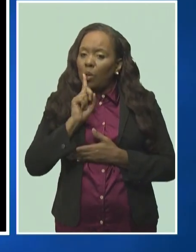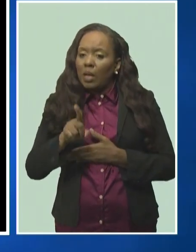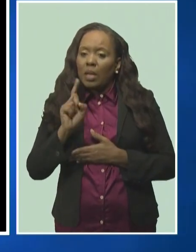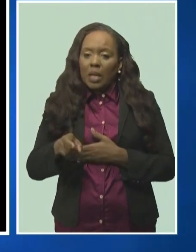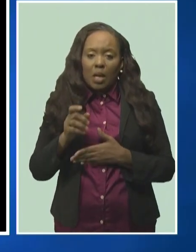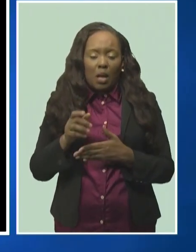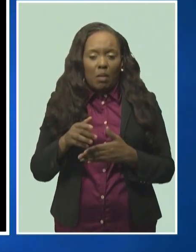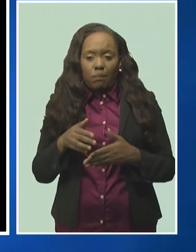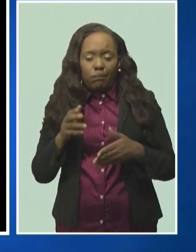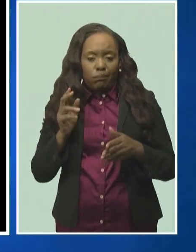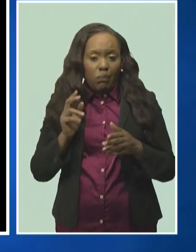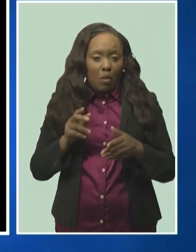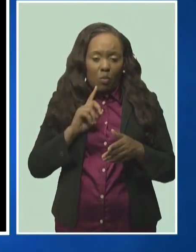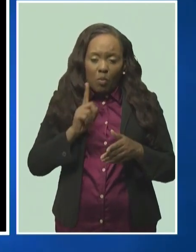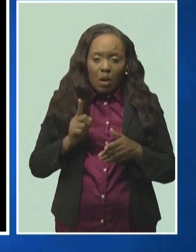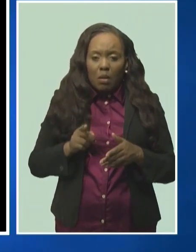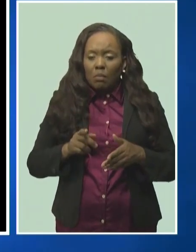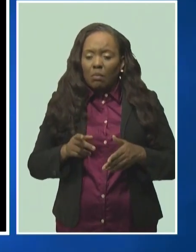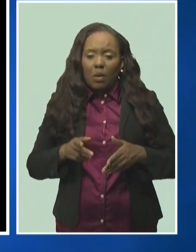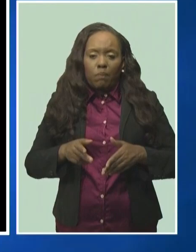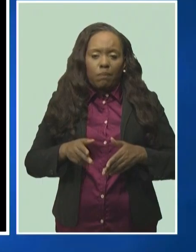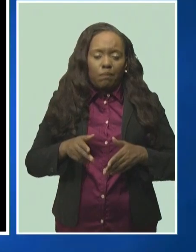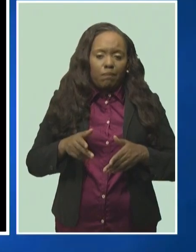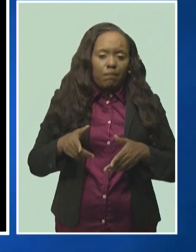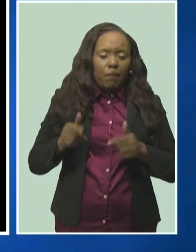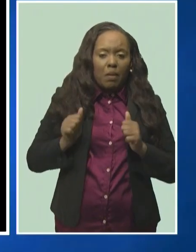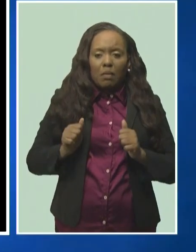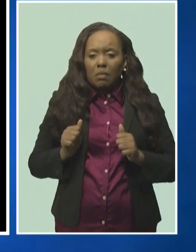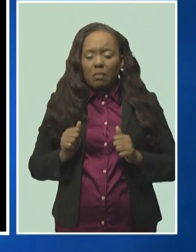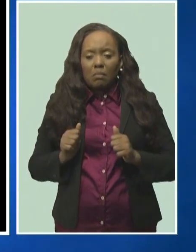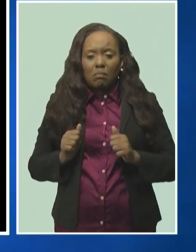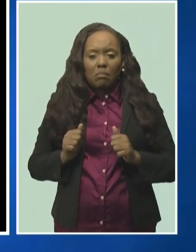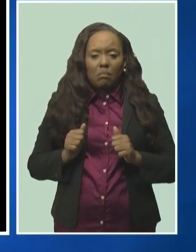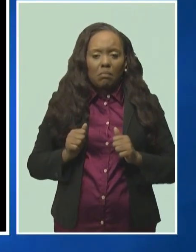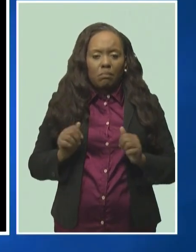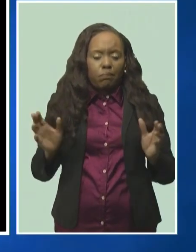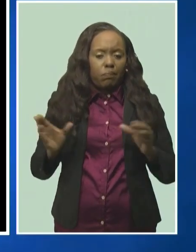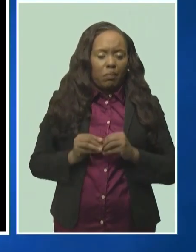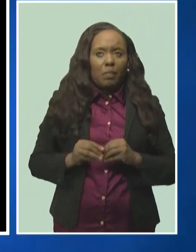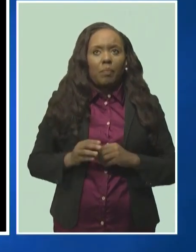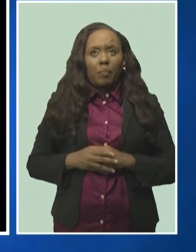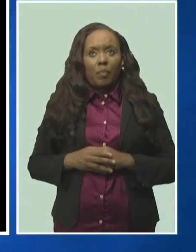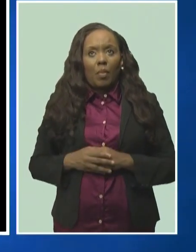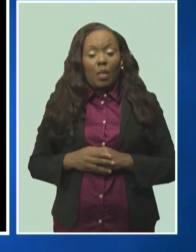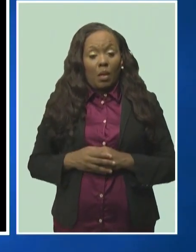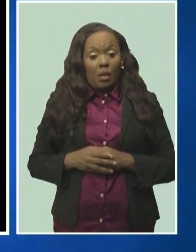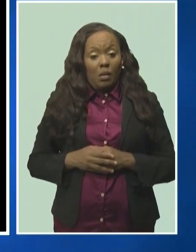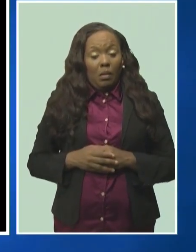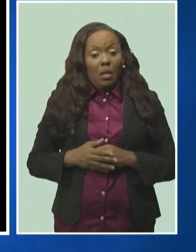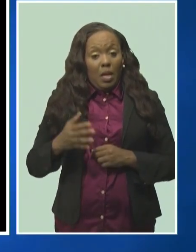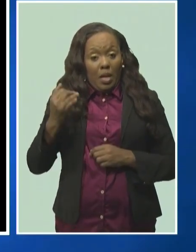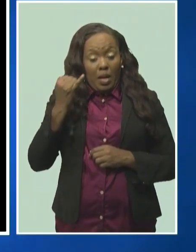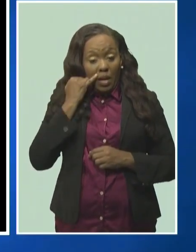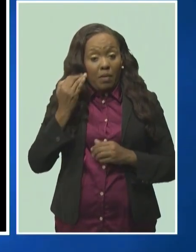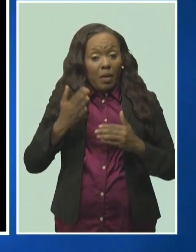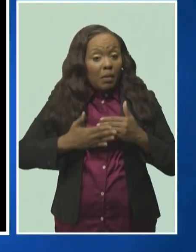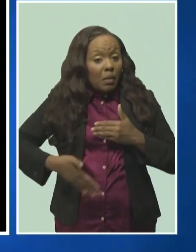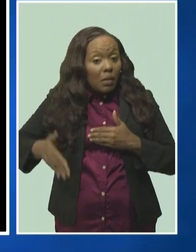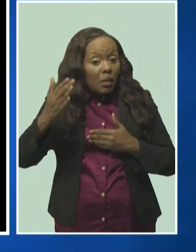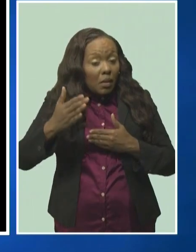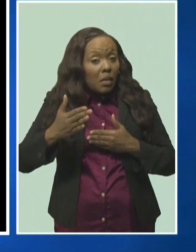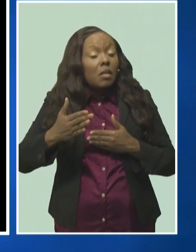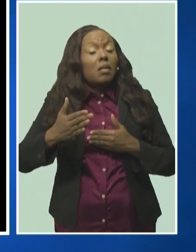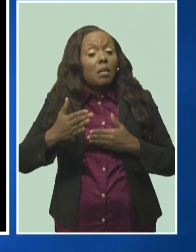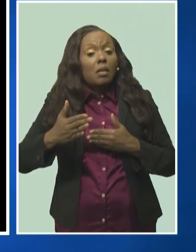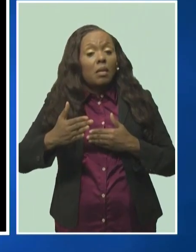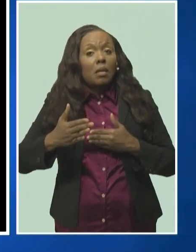most importantly, what you're seeking to prevent has to be of the nature that if it goes forward, it